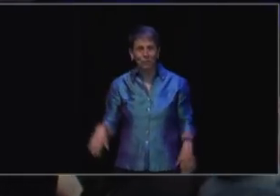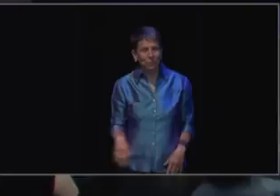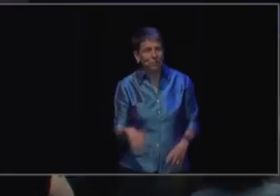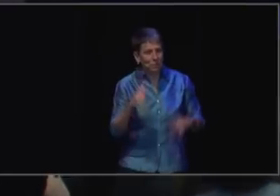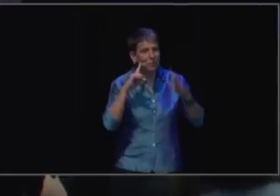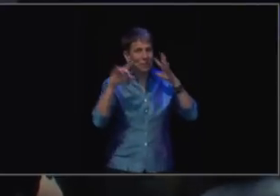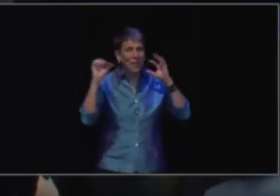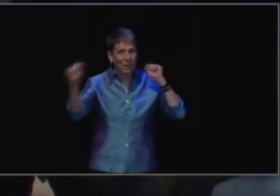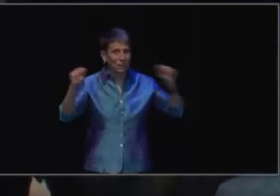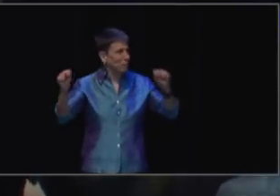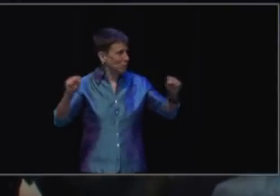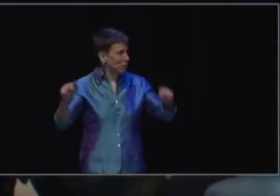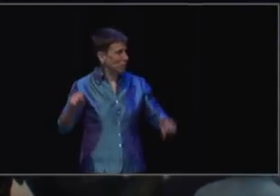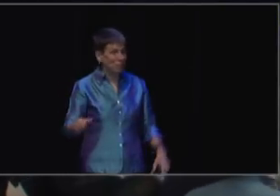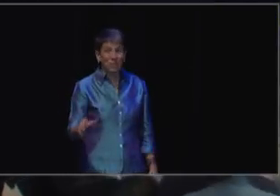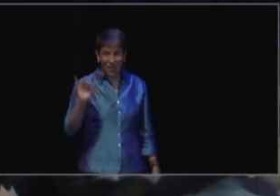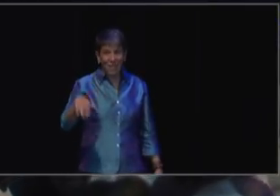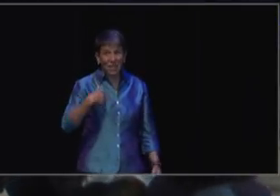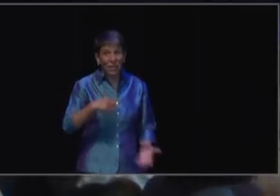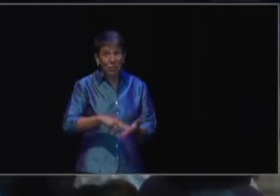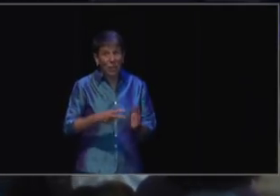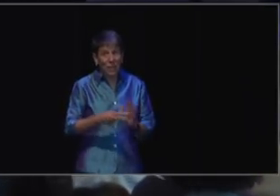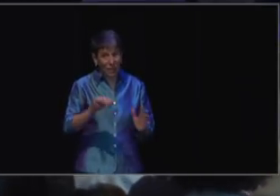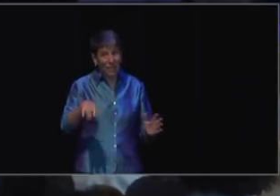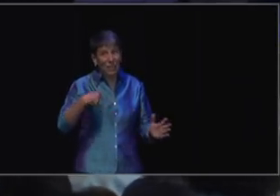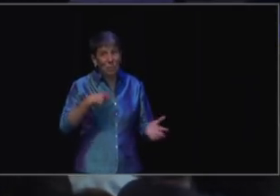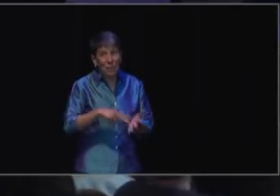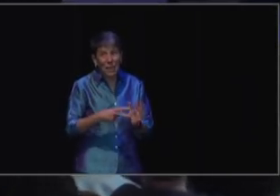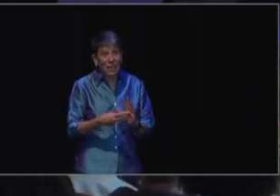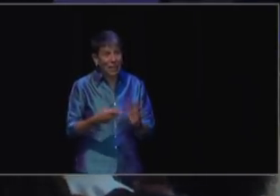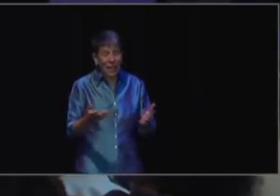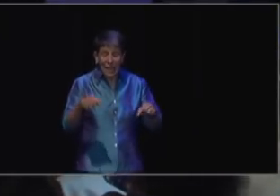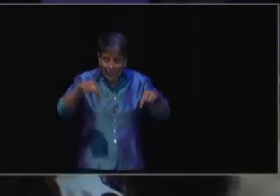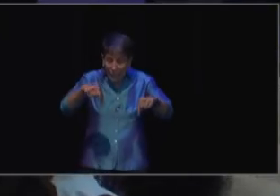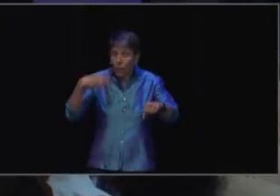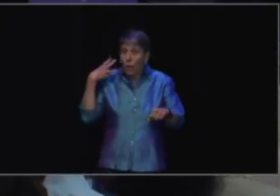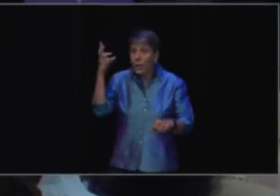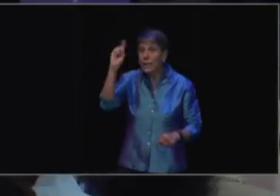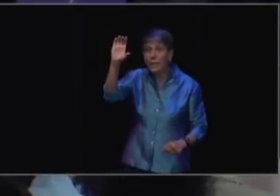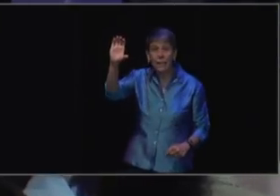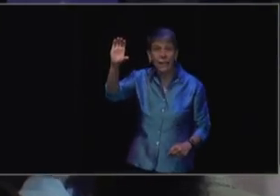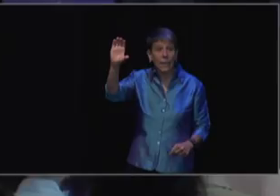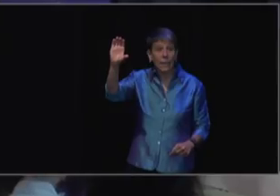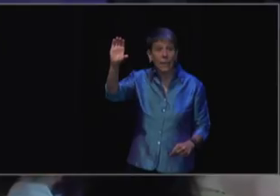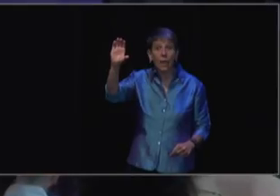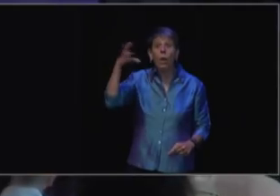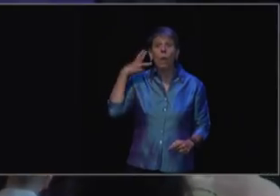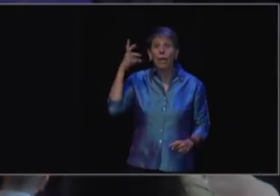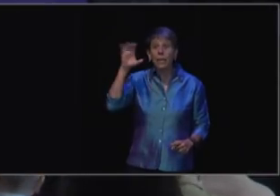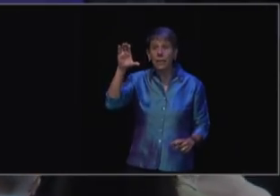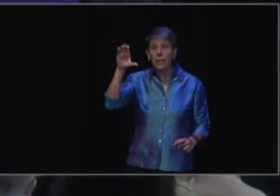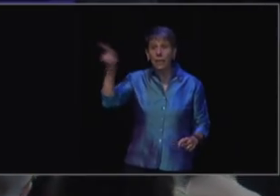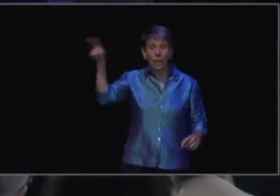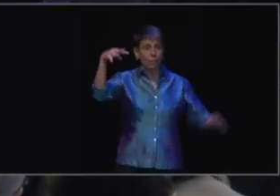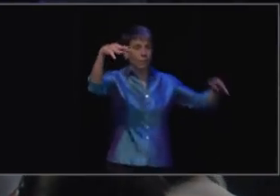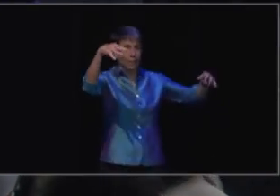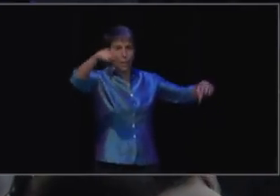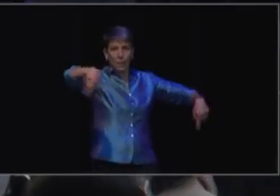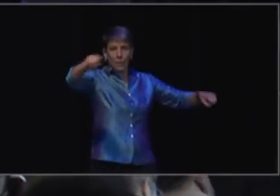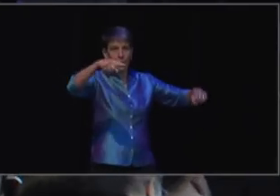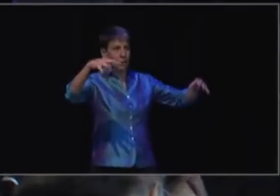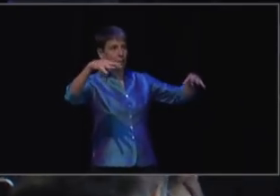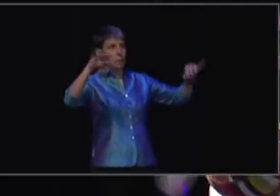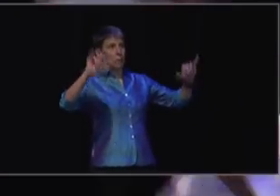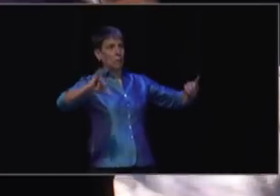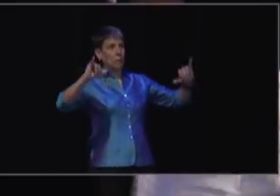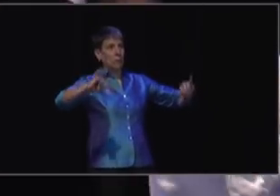saying. That's what I'm saying. Because this is Washington, D.C., and you know we are being heard. You know what I'm saying?